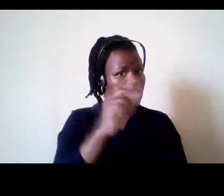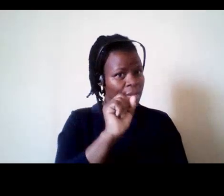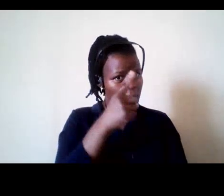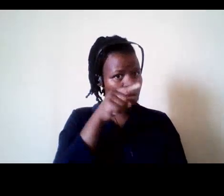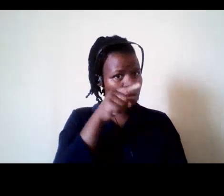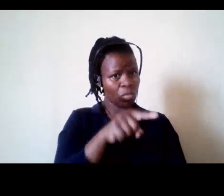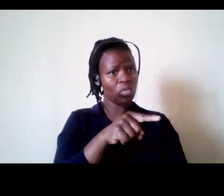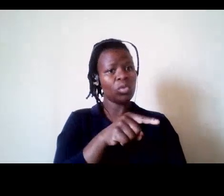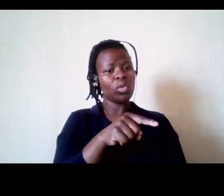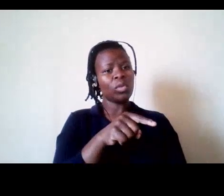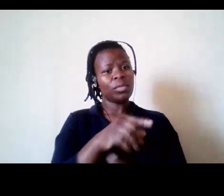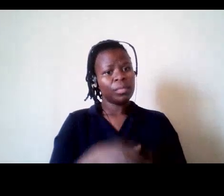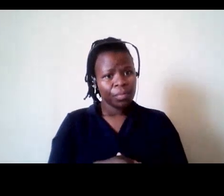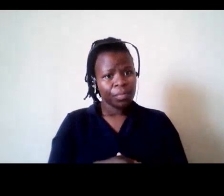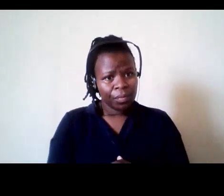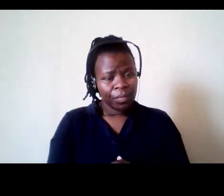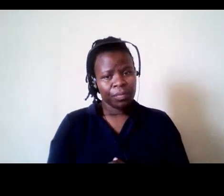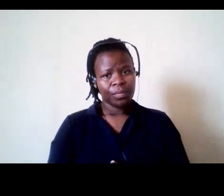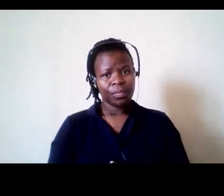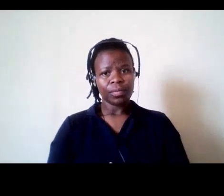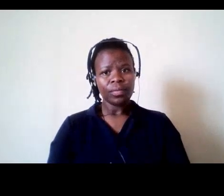himself and he can do this, Yes. can do that. Yes.